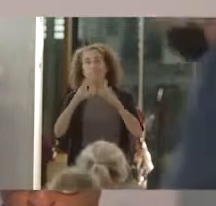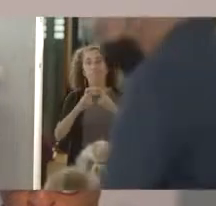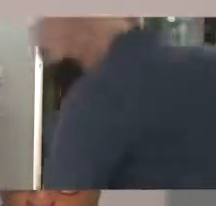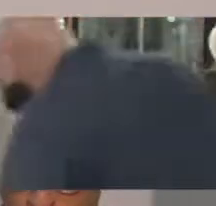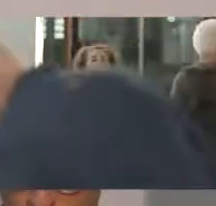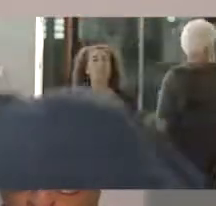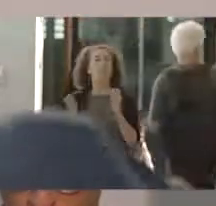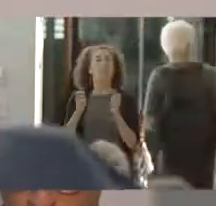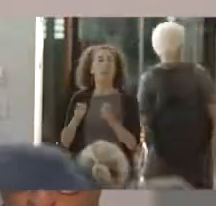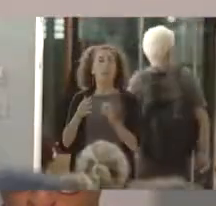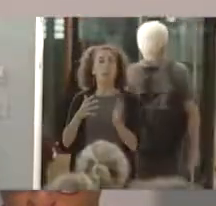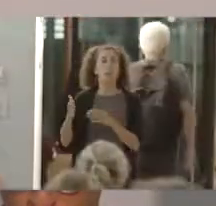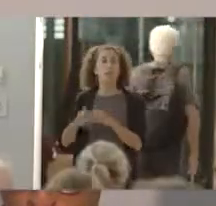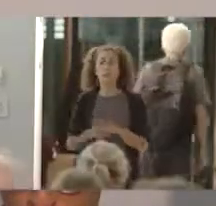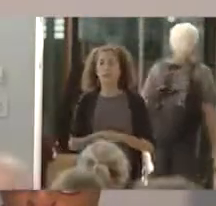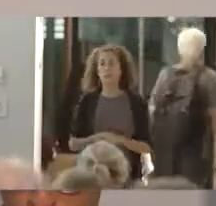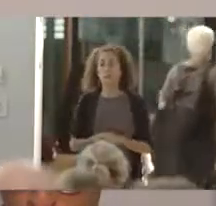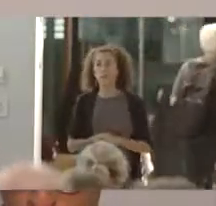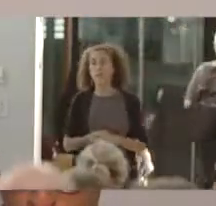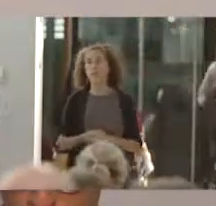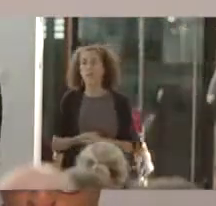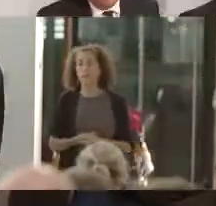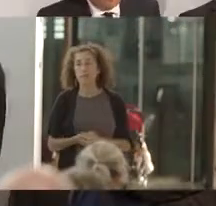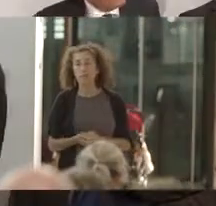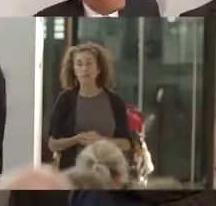through that. Could we go?